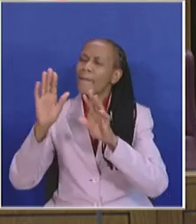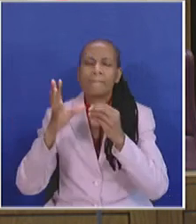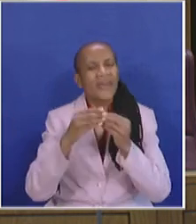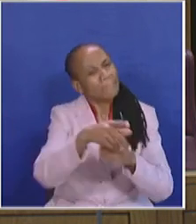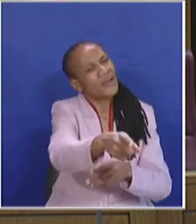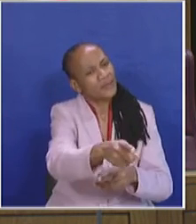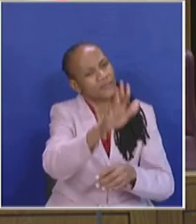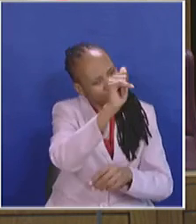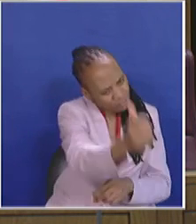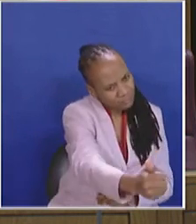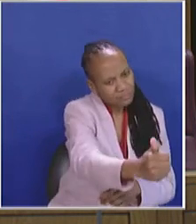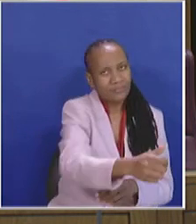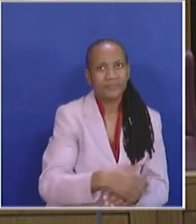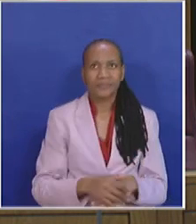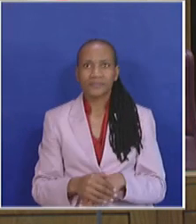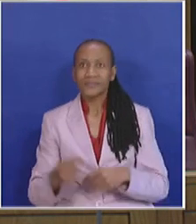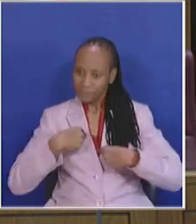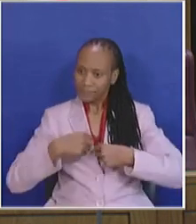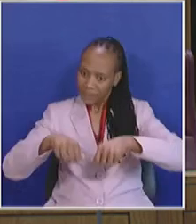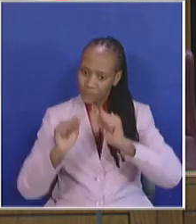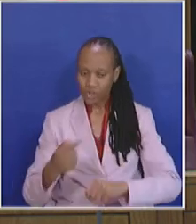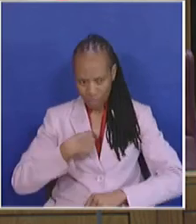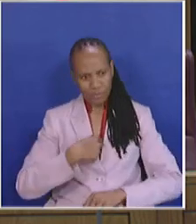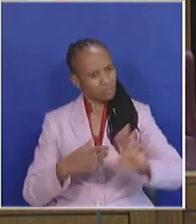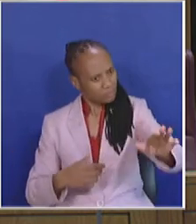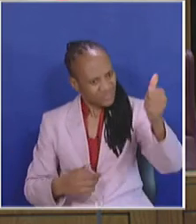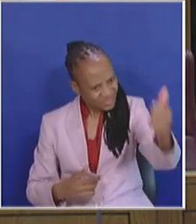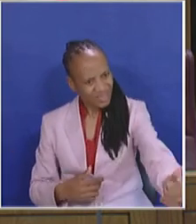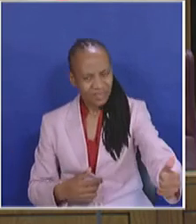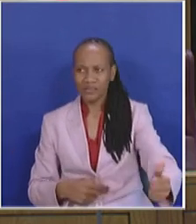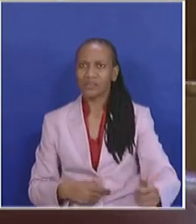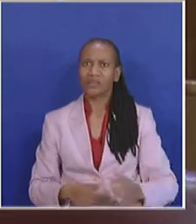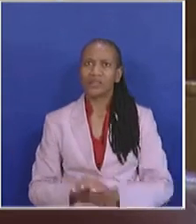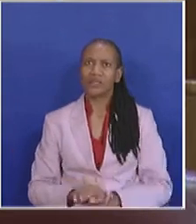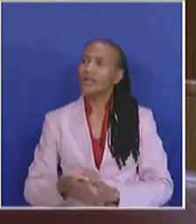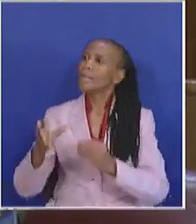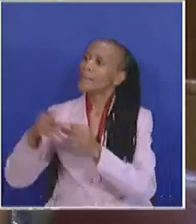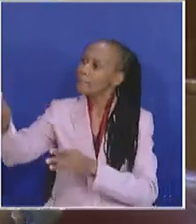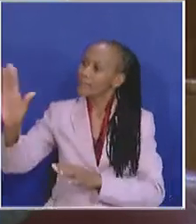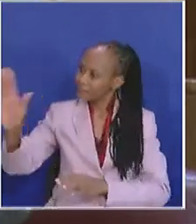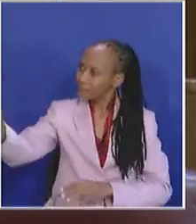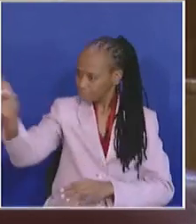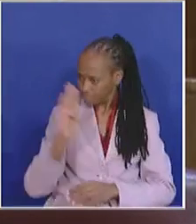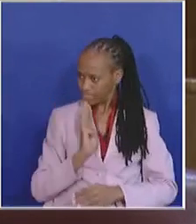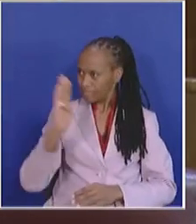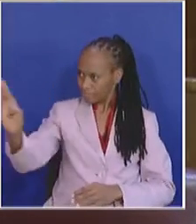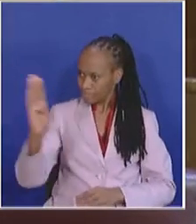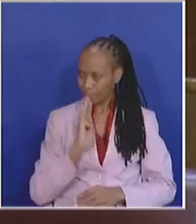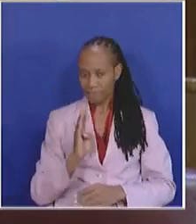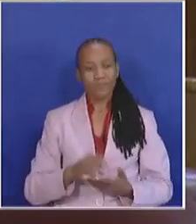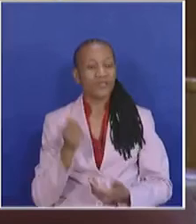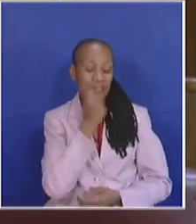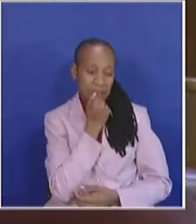me Muhai. deal with You are the chairperson. Ah, take my question. have the Honorable guts, man. Esak, address me. Sorry, Honorable Chairperson,